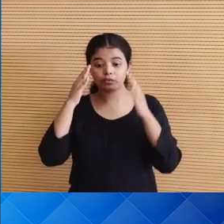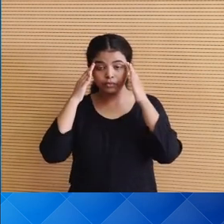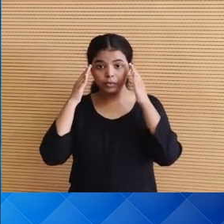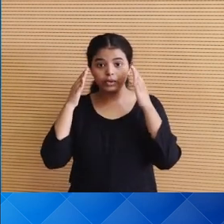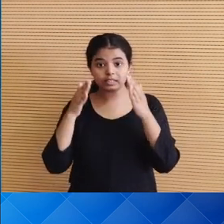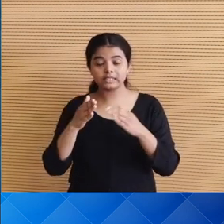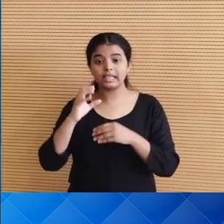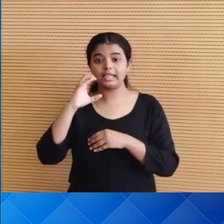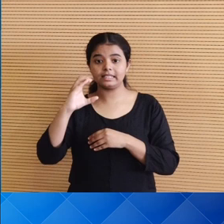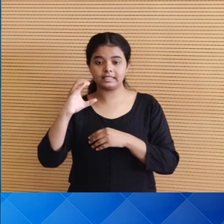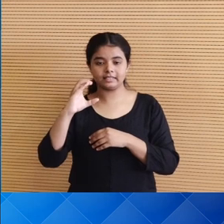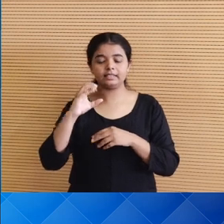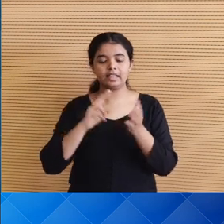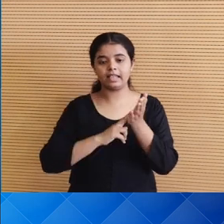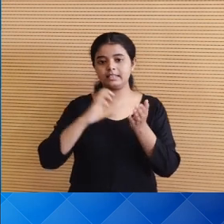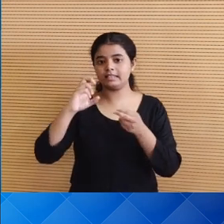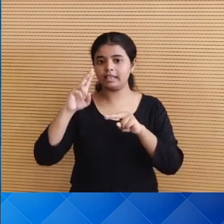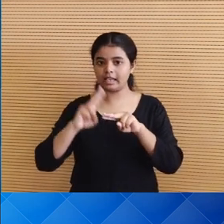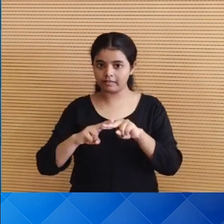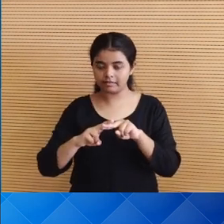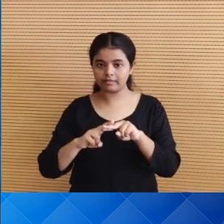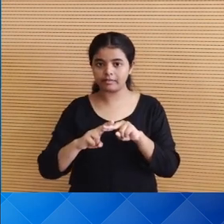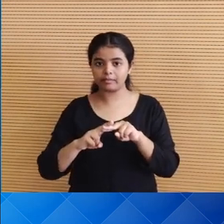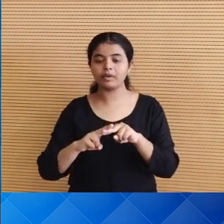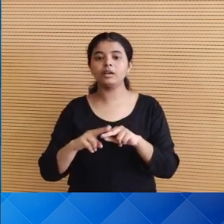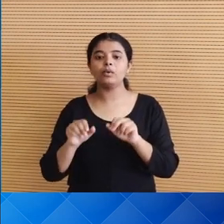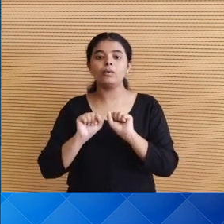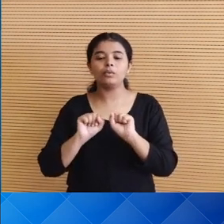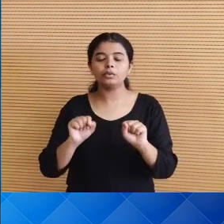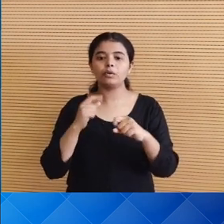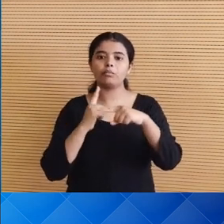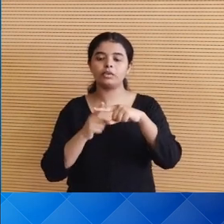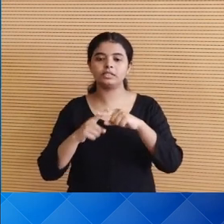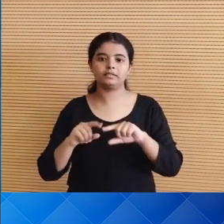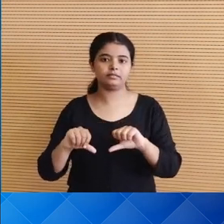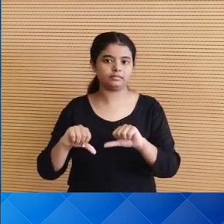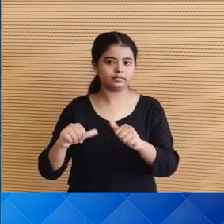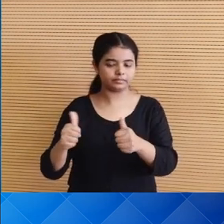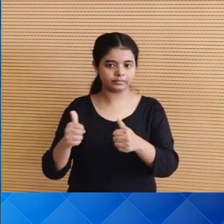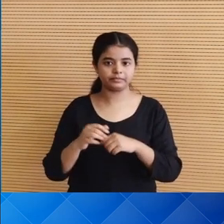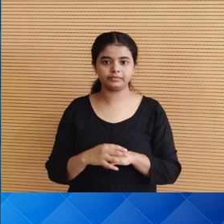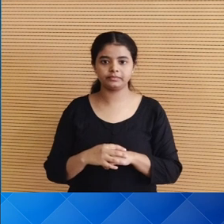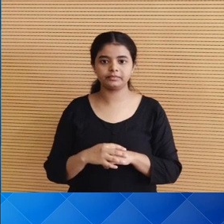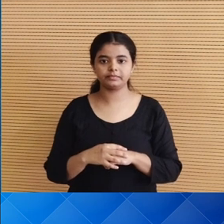on ethical development and developing the positive learning habits. Next slide.